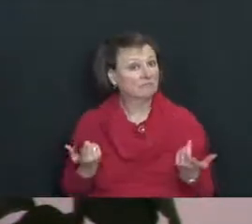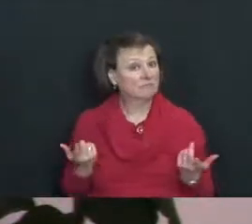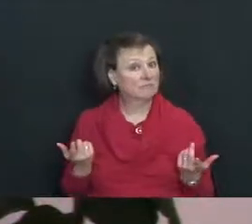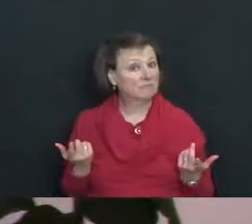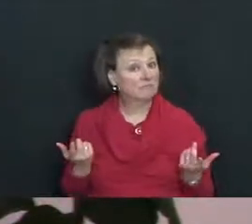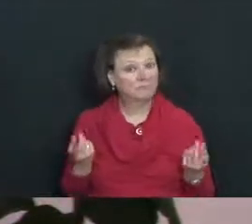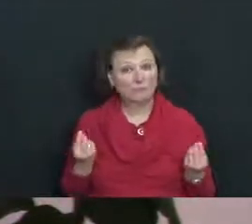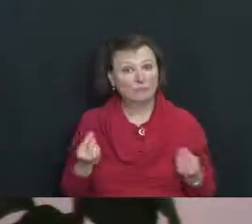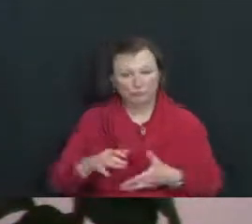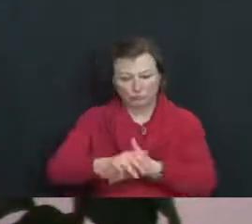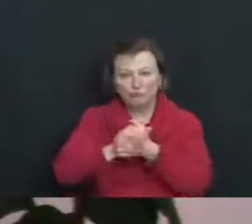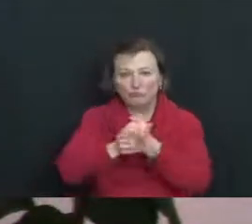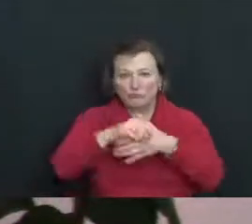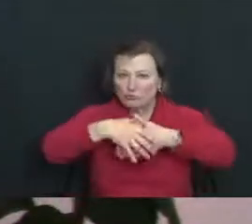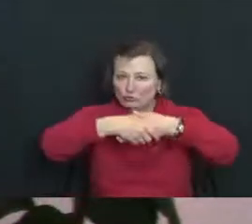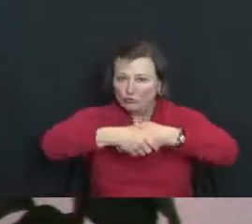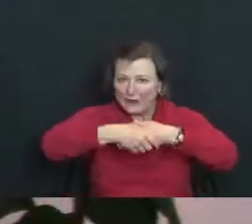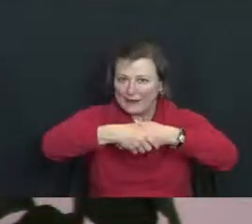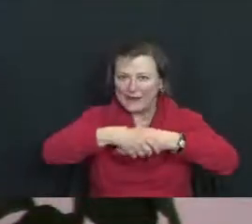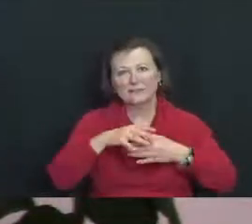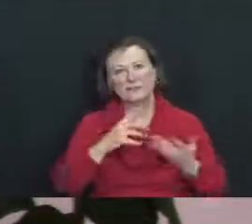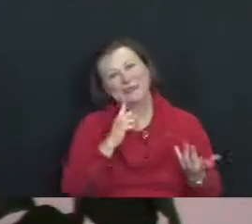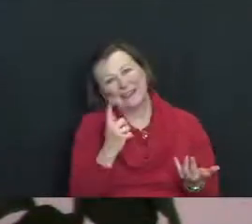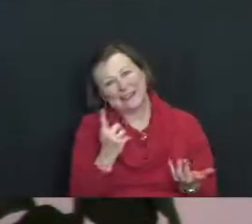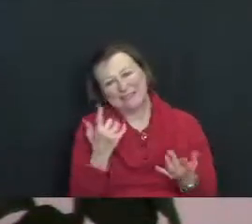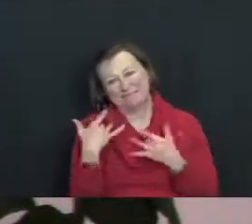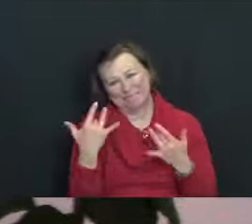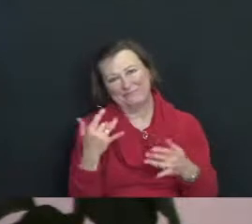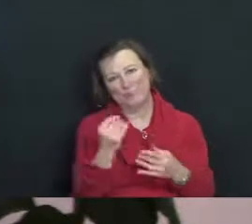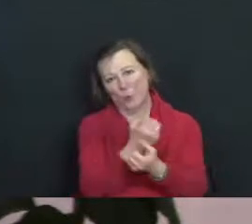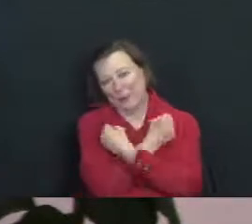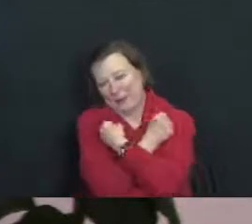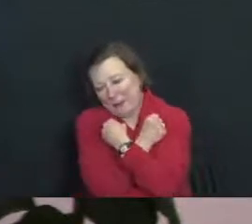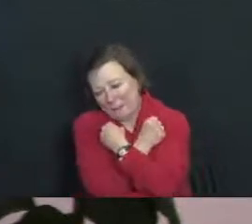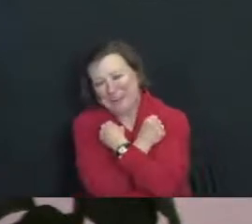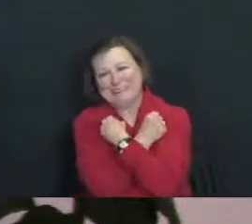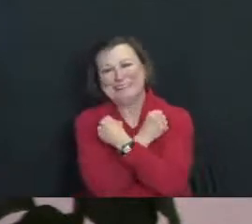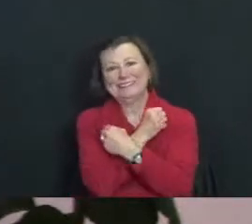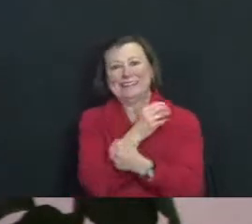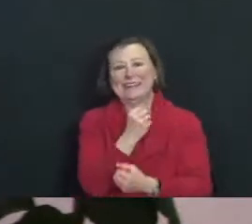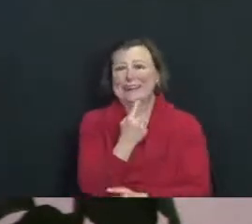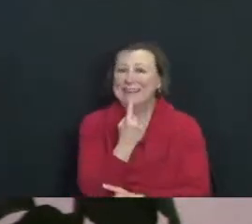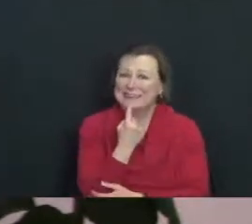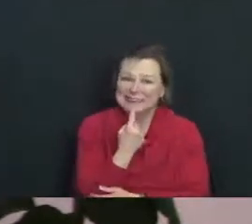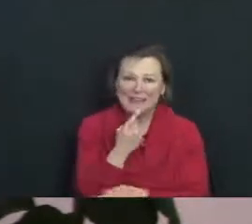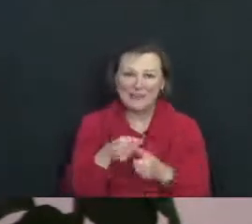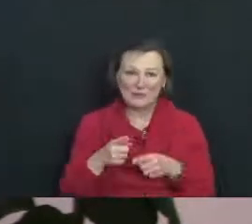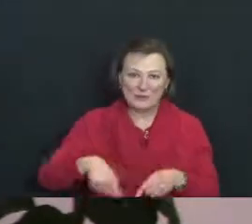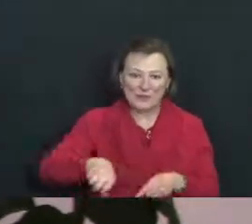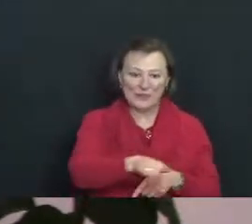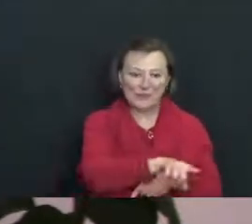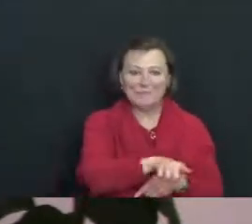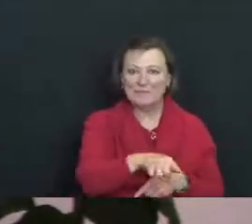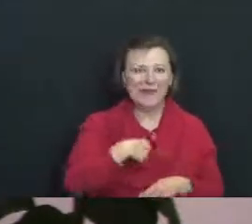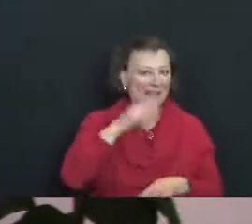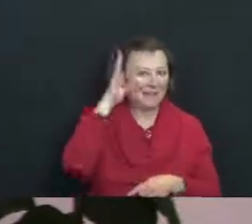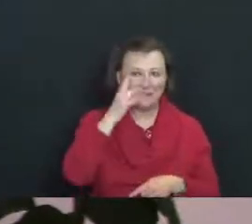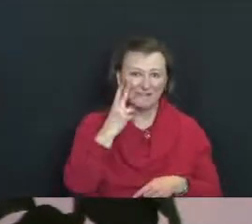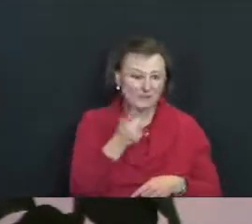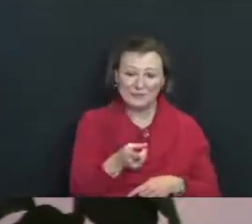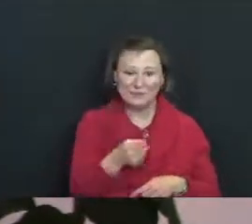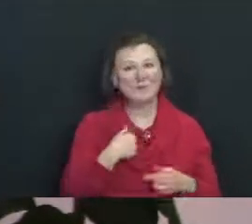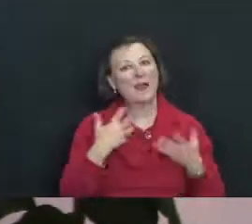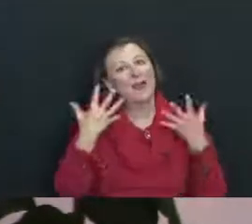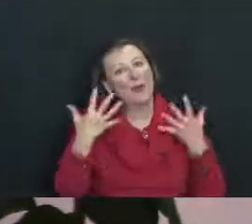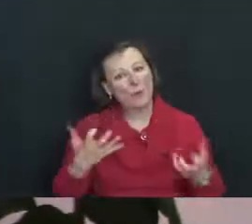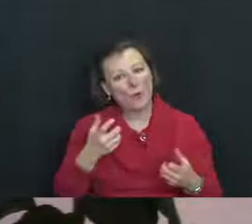we shake hands, or actually we typically embrace, and I tell them since I'll never see you again, I want